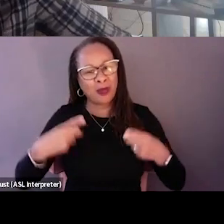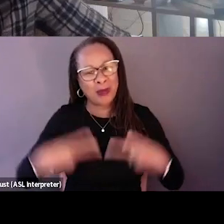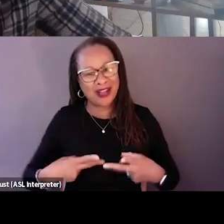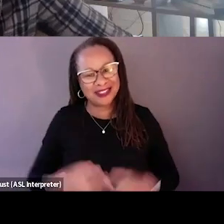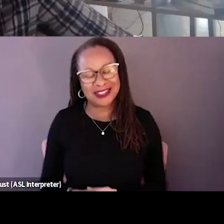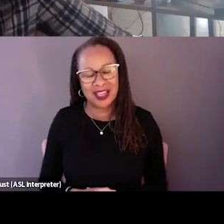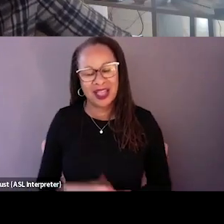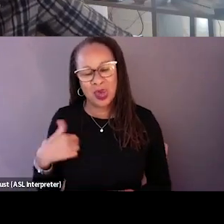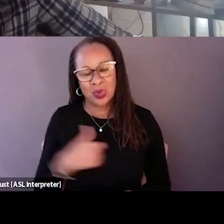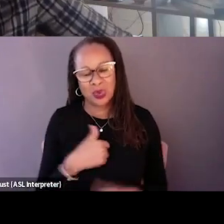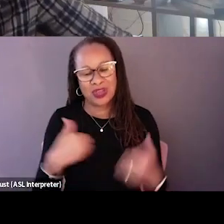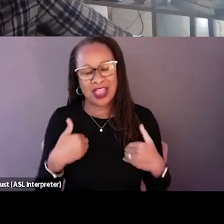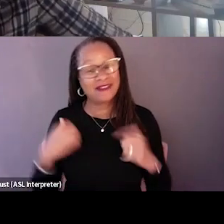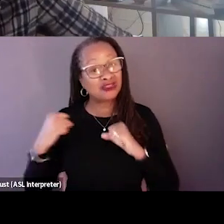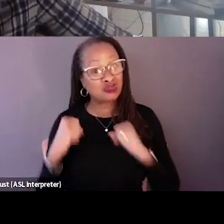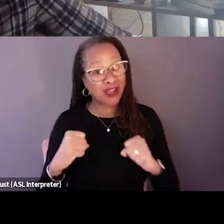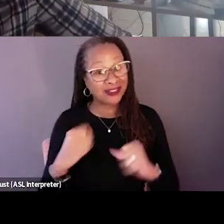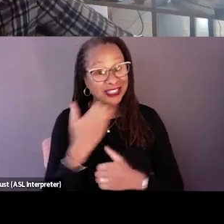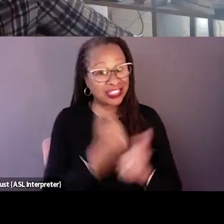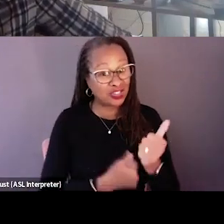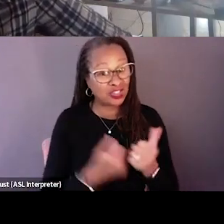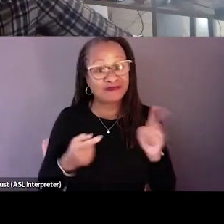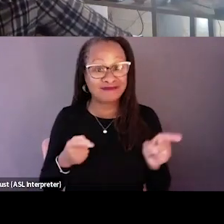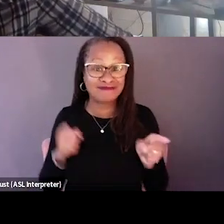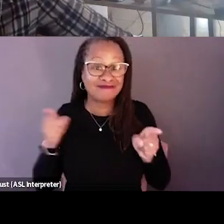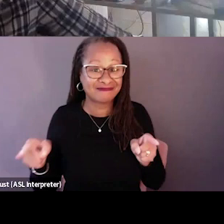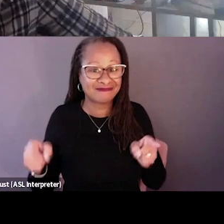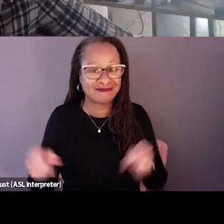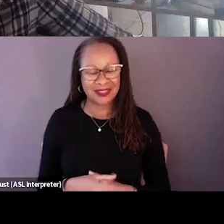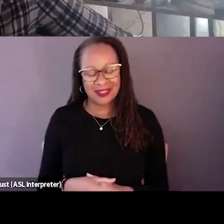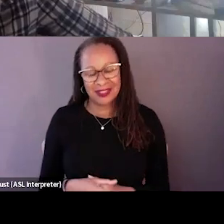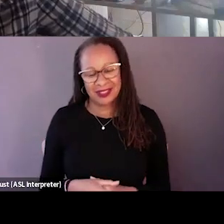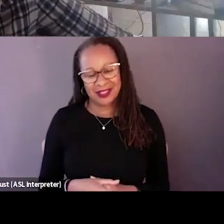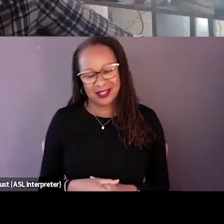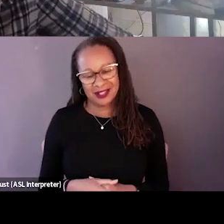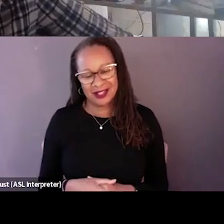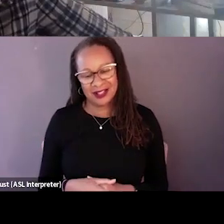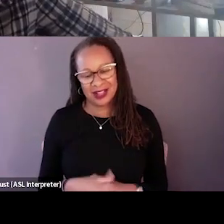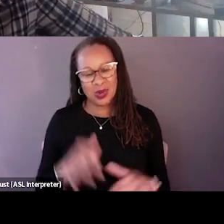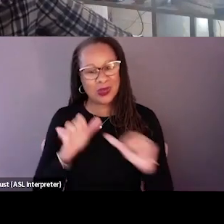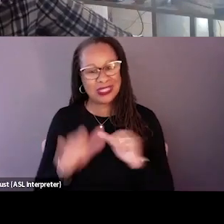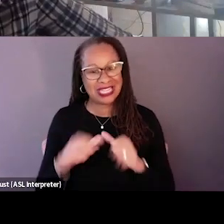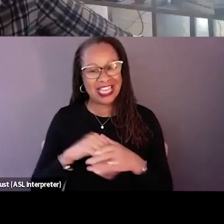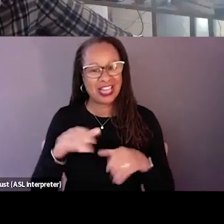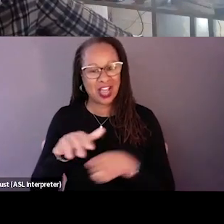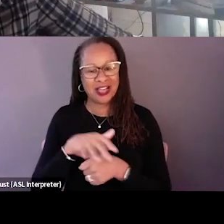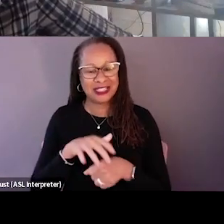we have strengths. Mm. And so we stay in our